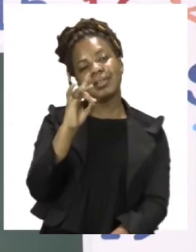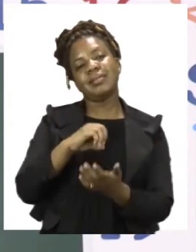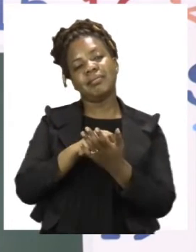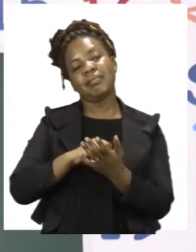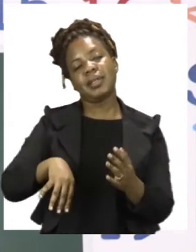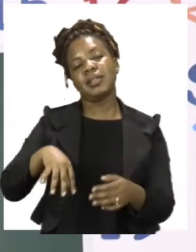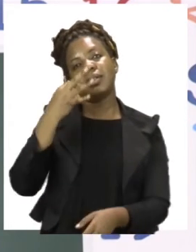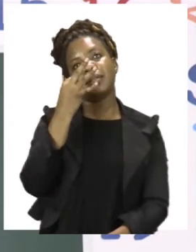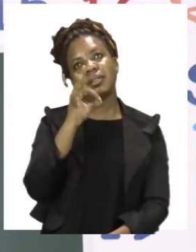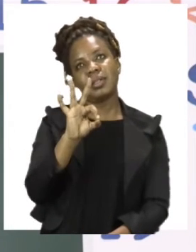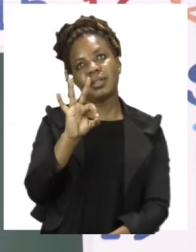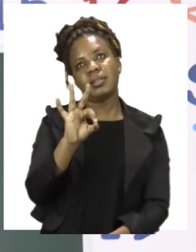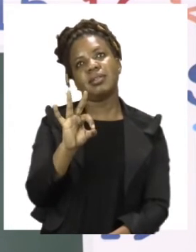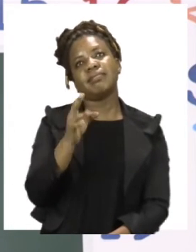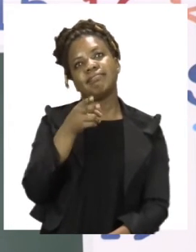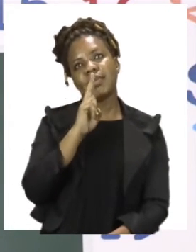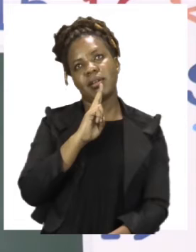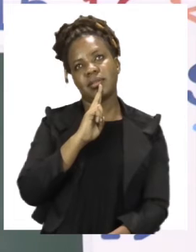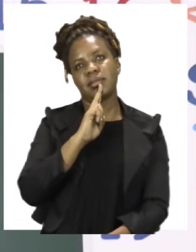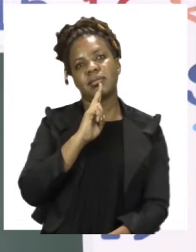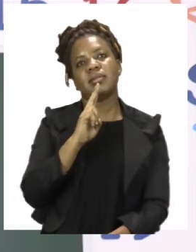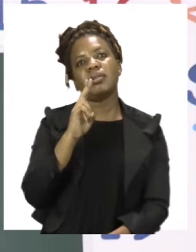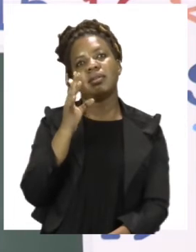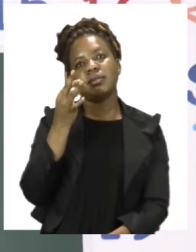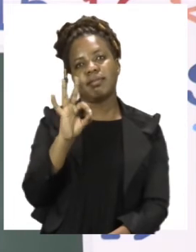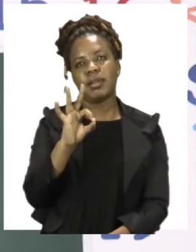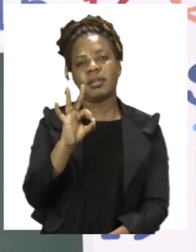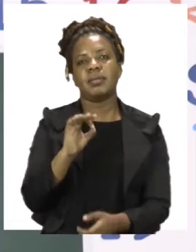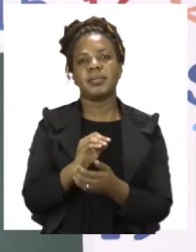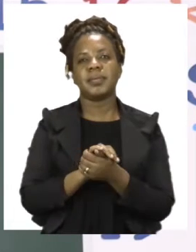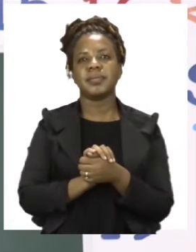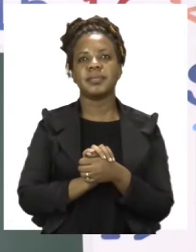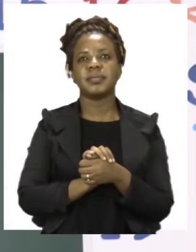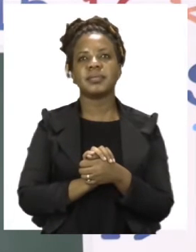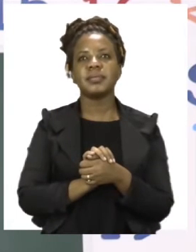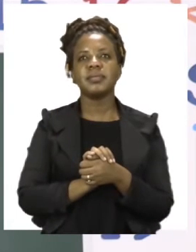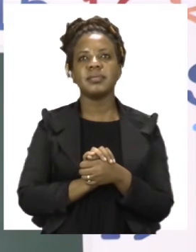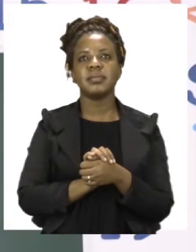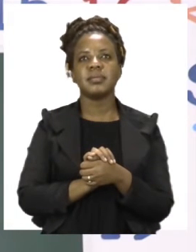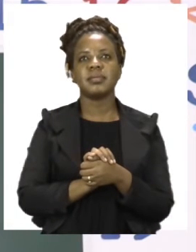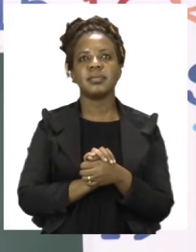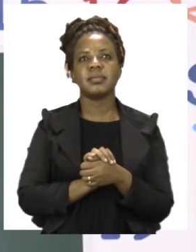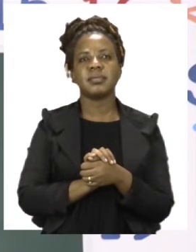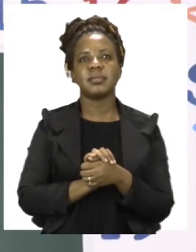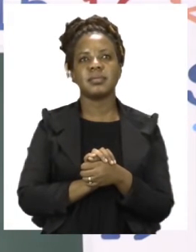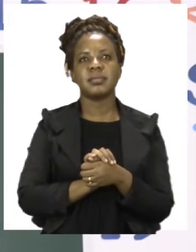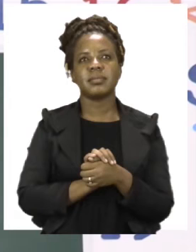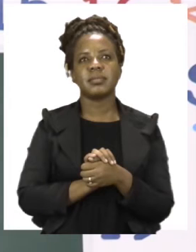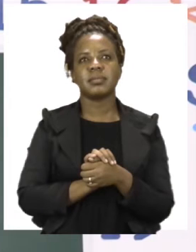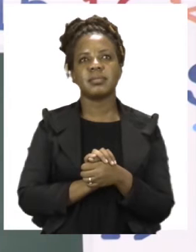fingers, which means our answer is 9. I hope you're still